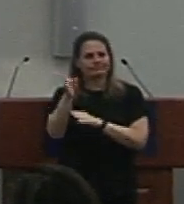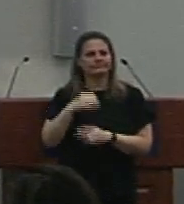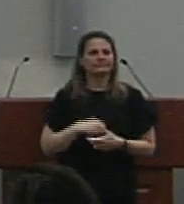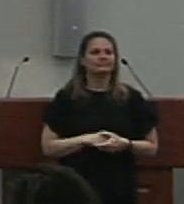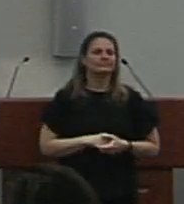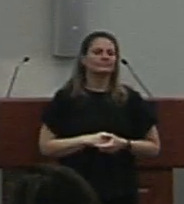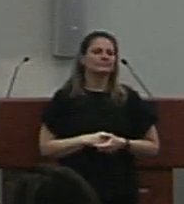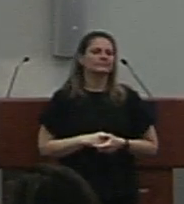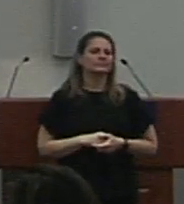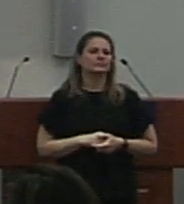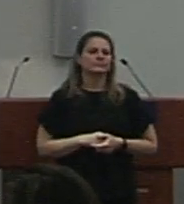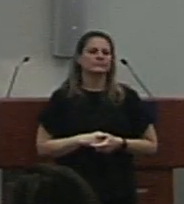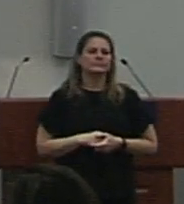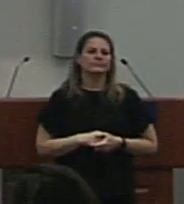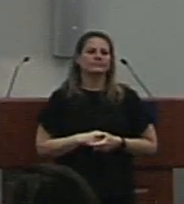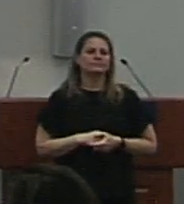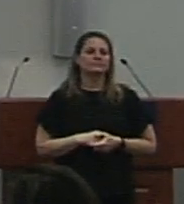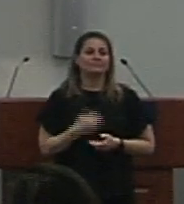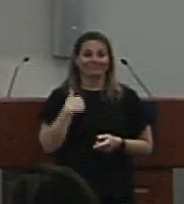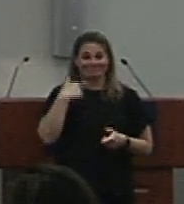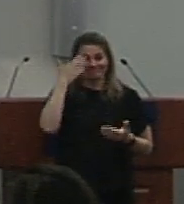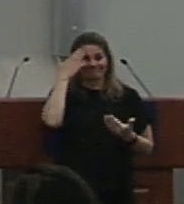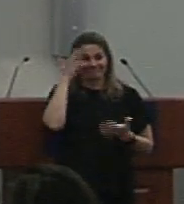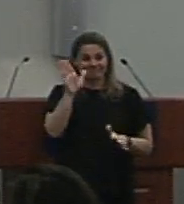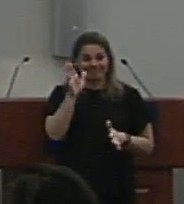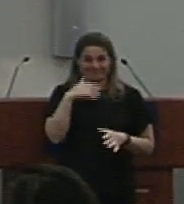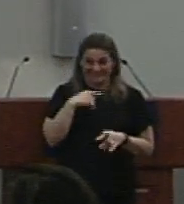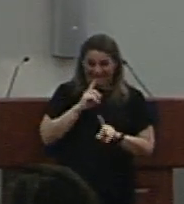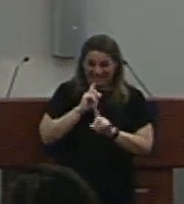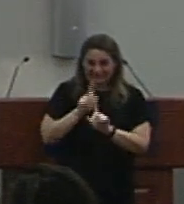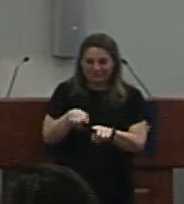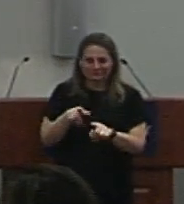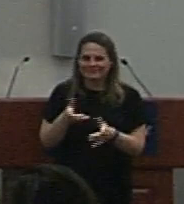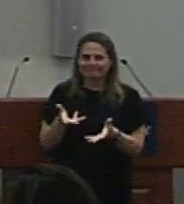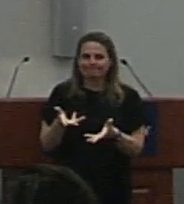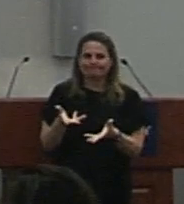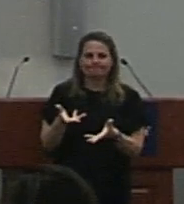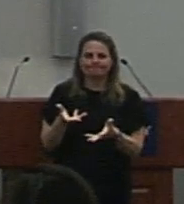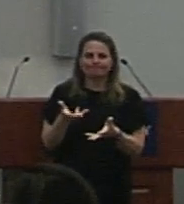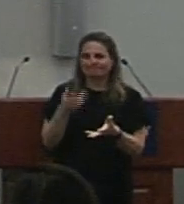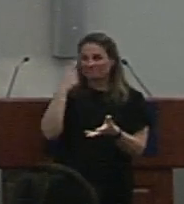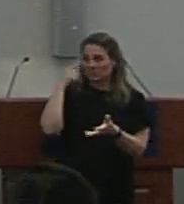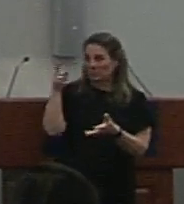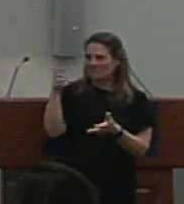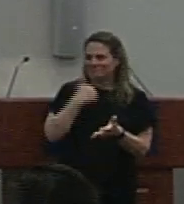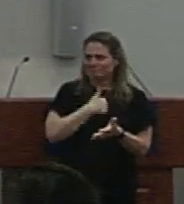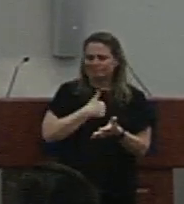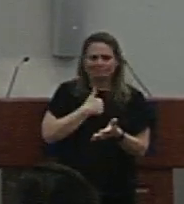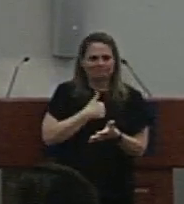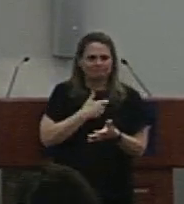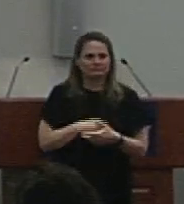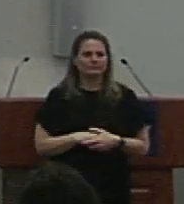if she could answer that, or. Yeah, we'd be happy to have Michelle.